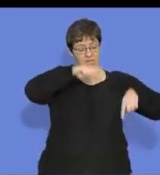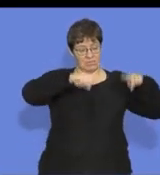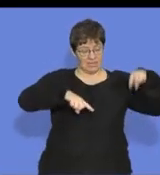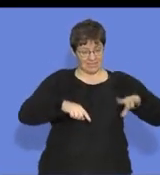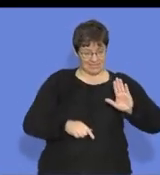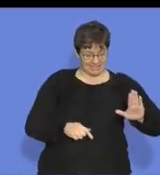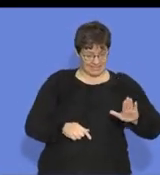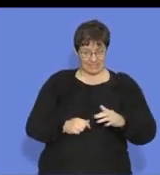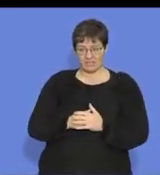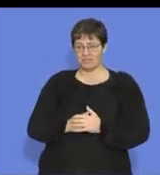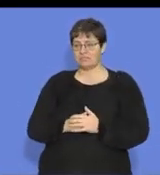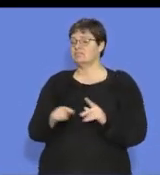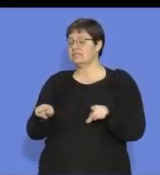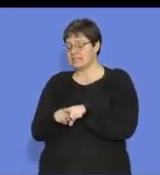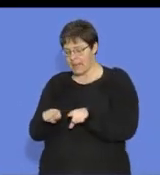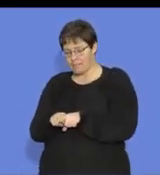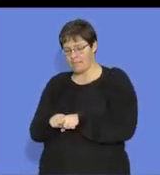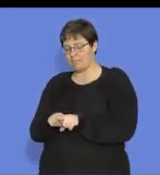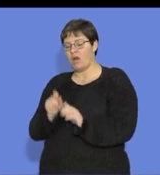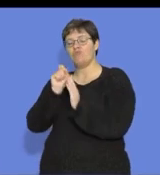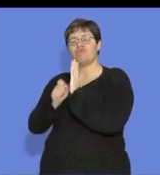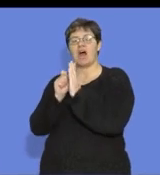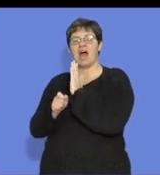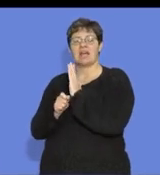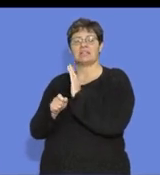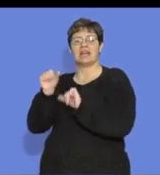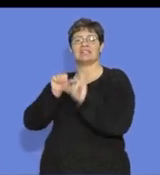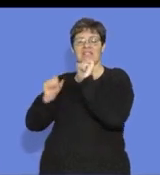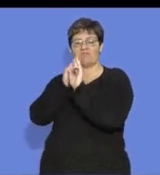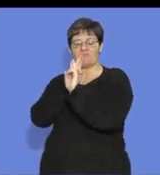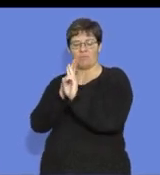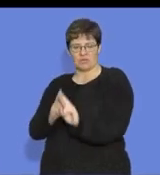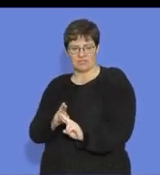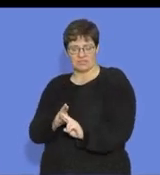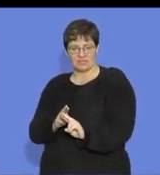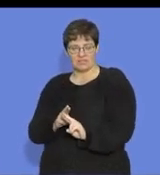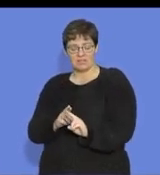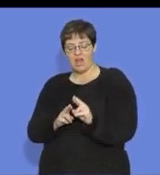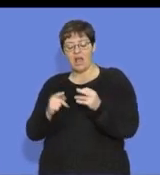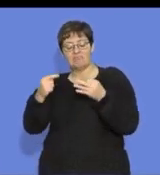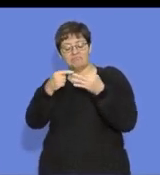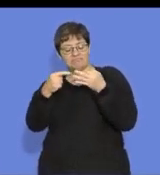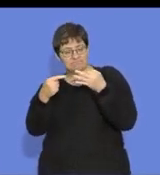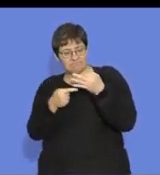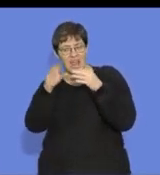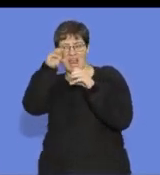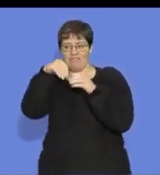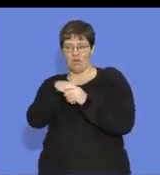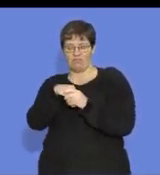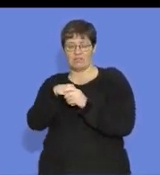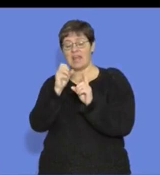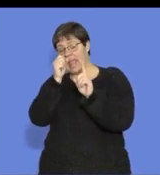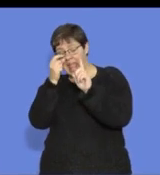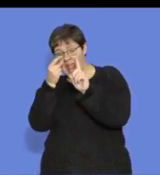variables and how to write scientific reports. More specifically, what is